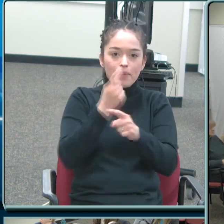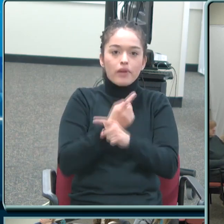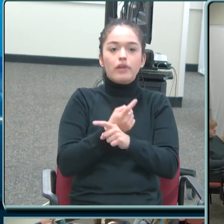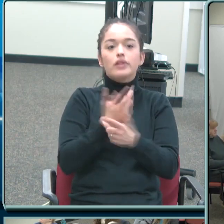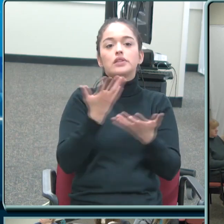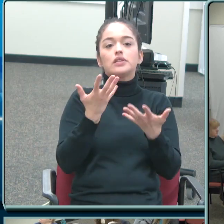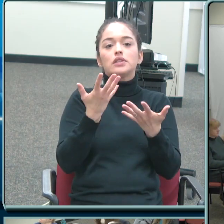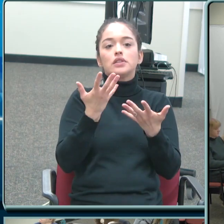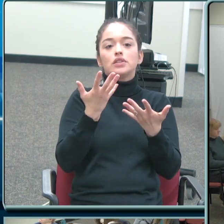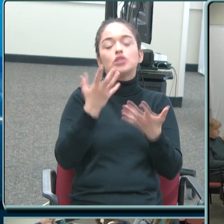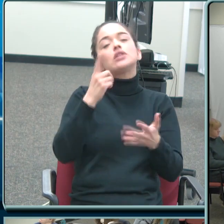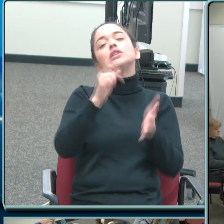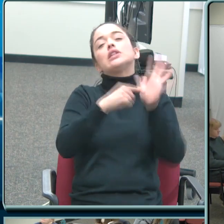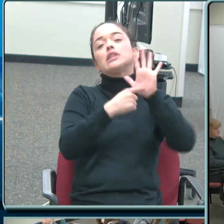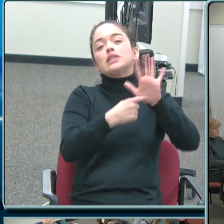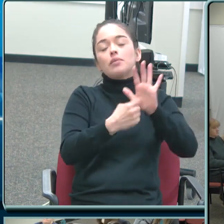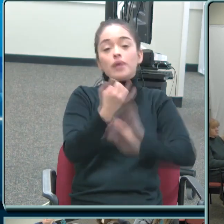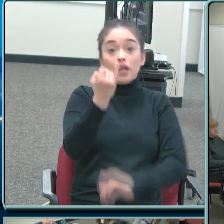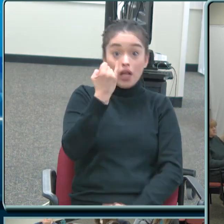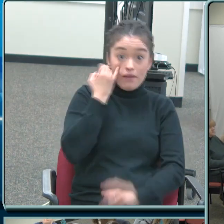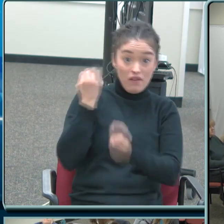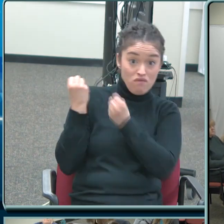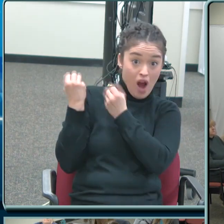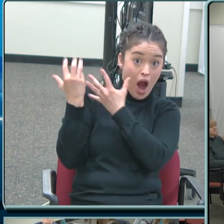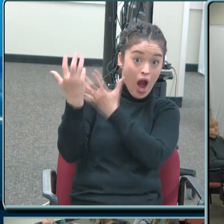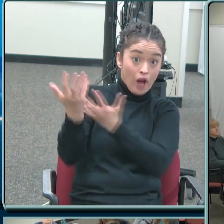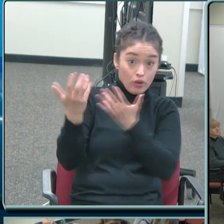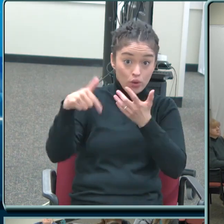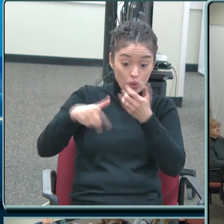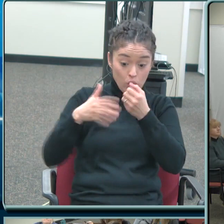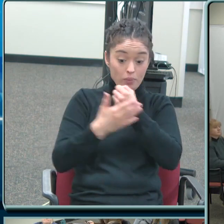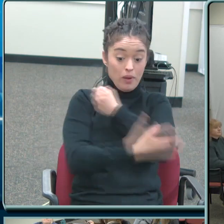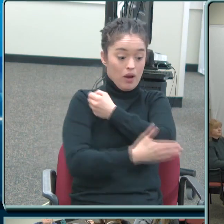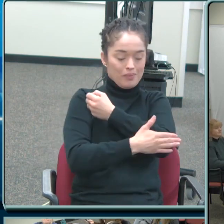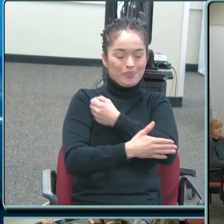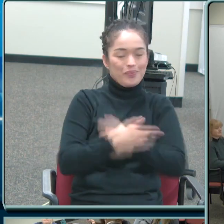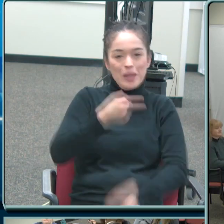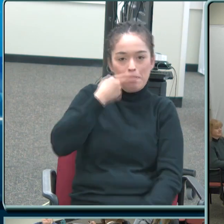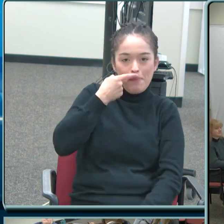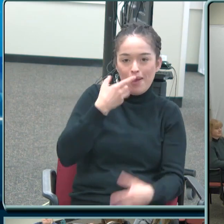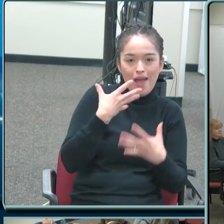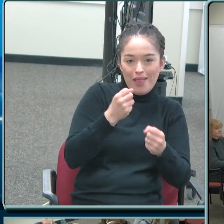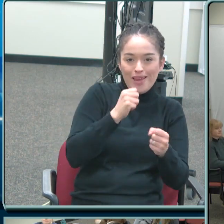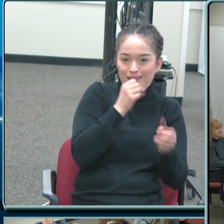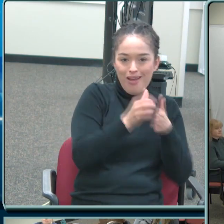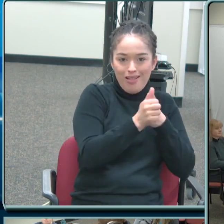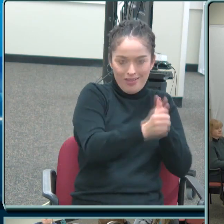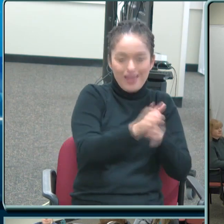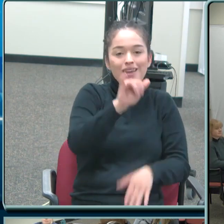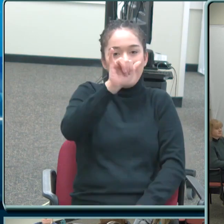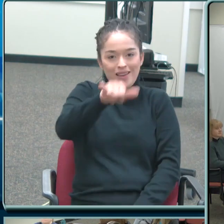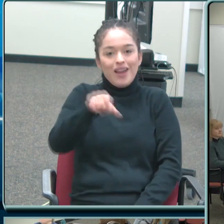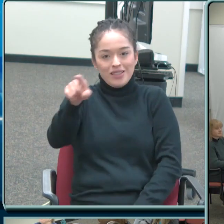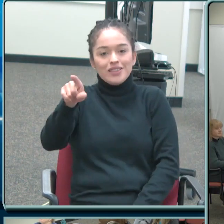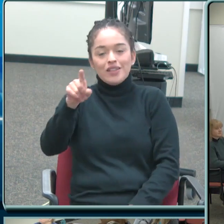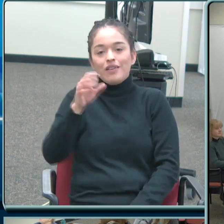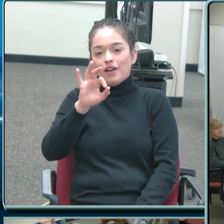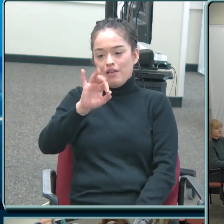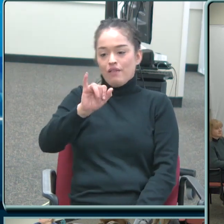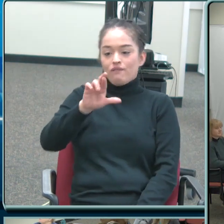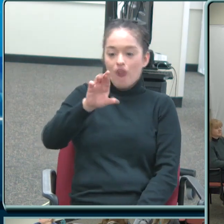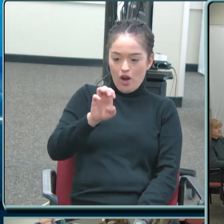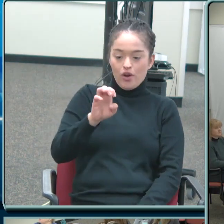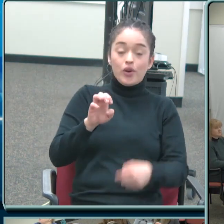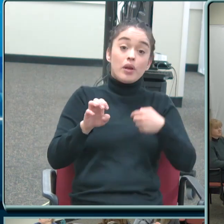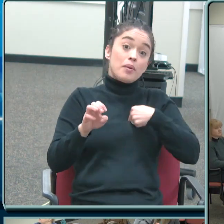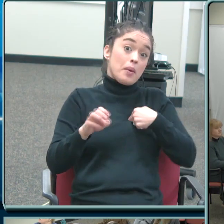lie. So, for example, if there's a wildfire in the county, public health is not going to lead that event. That's going to be our fire service. Public